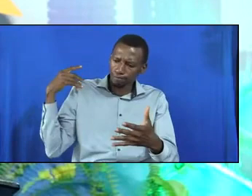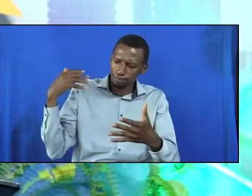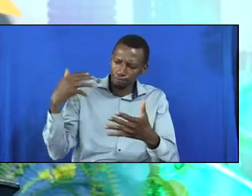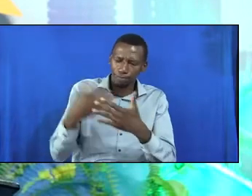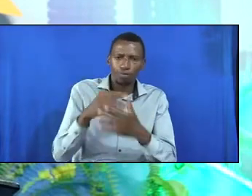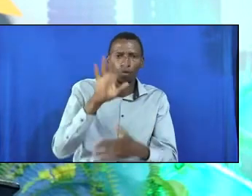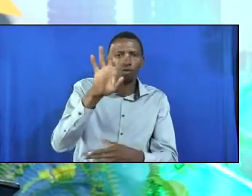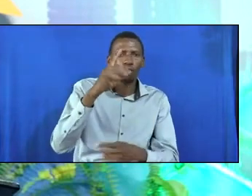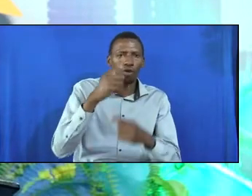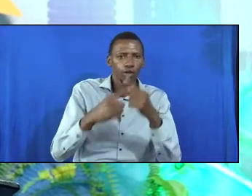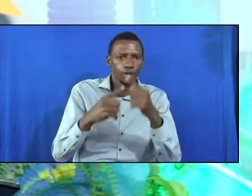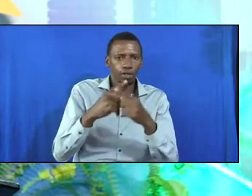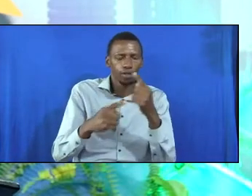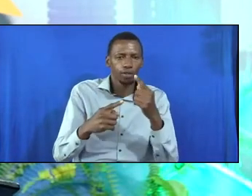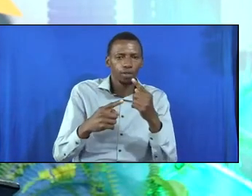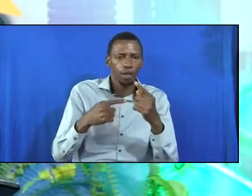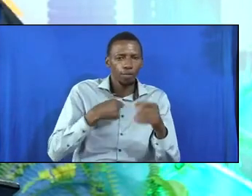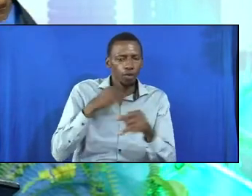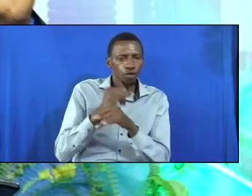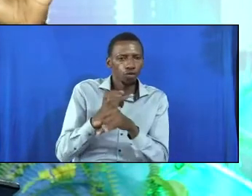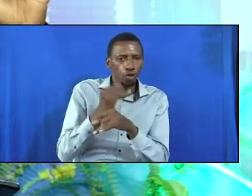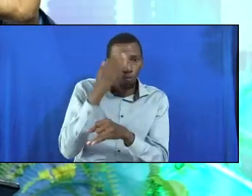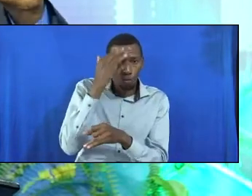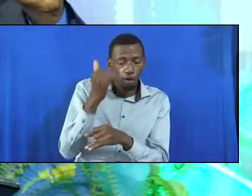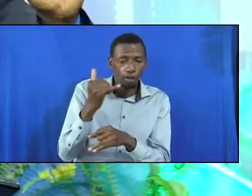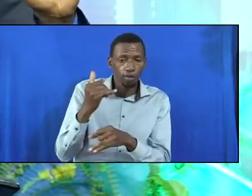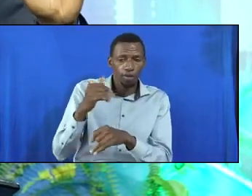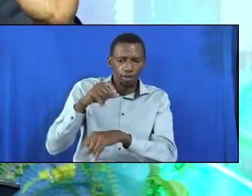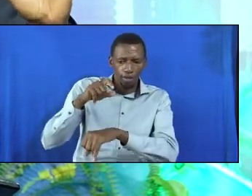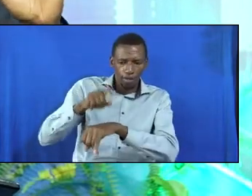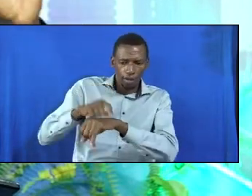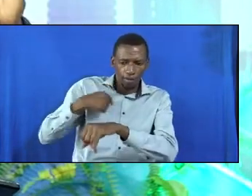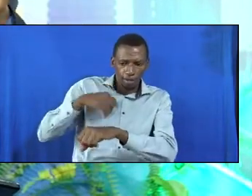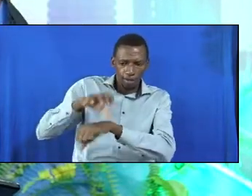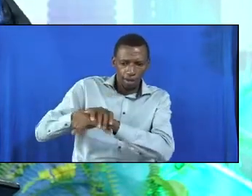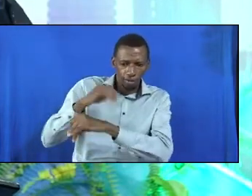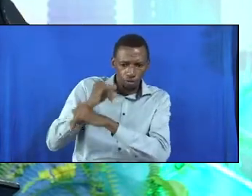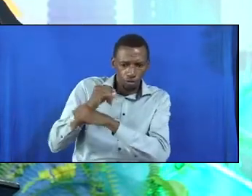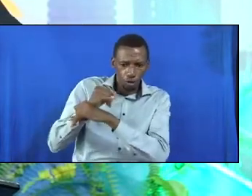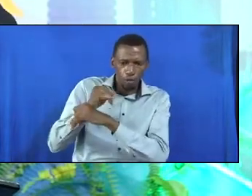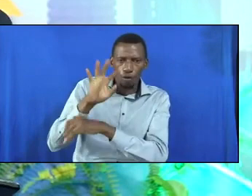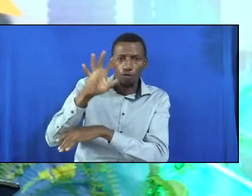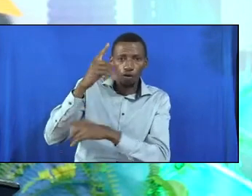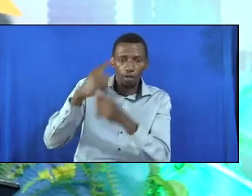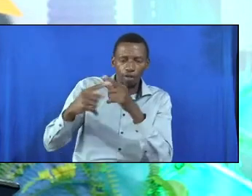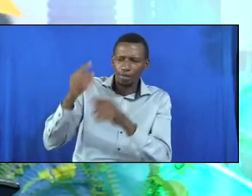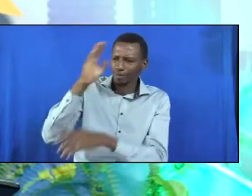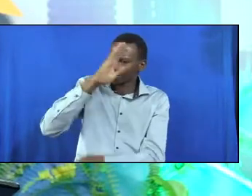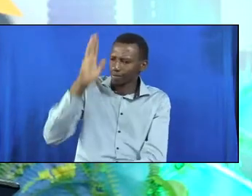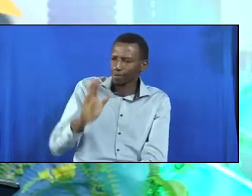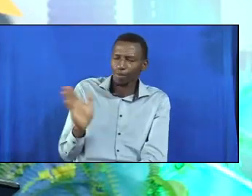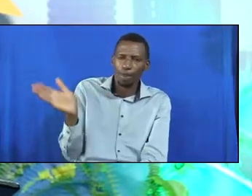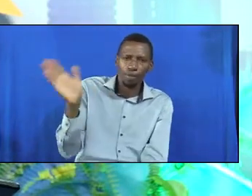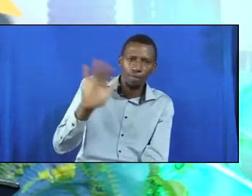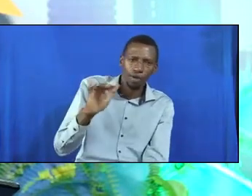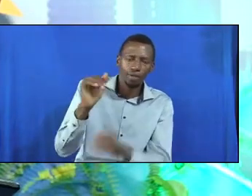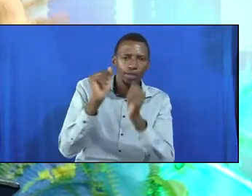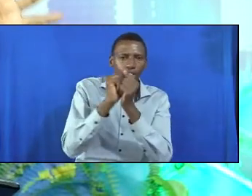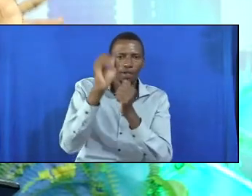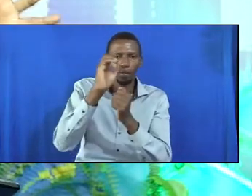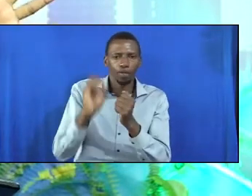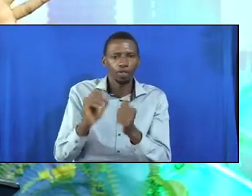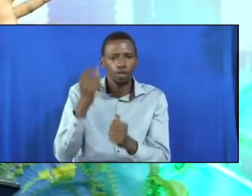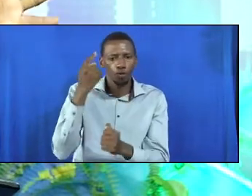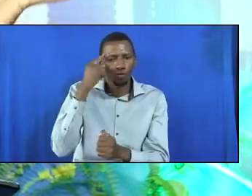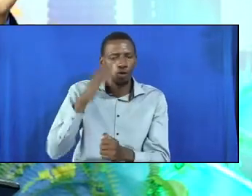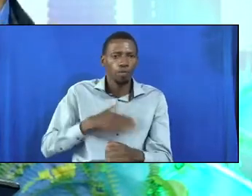for the 4 years, because he said, the 4 years since I got a job, I've never returned tithe from my job. Is it